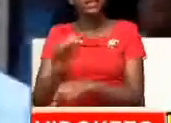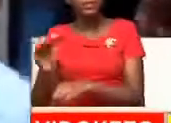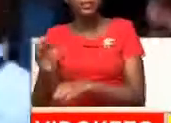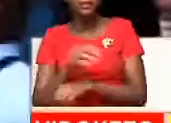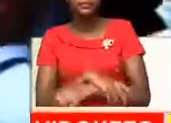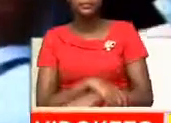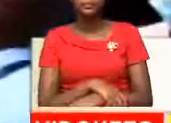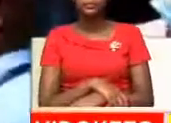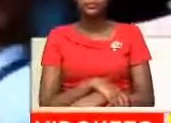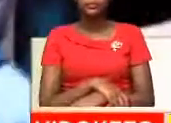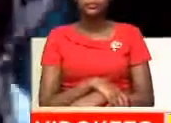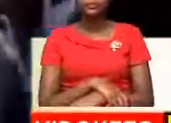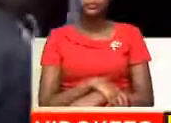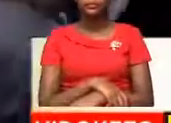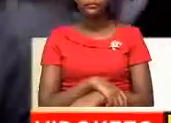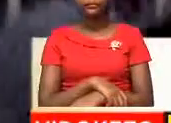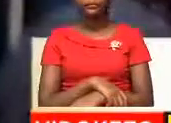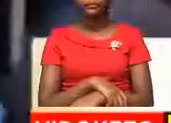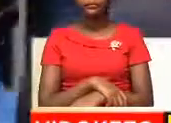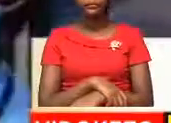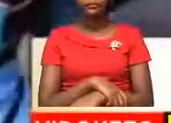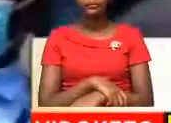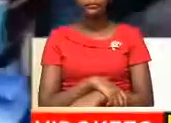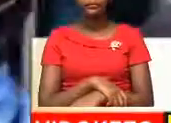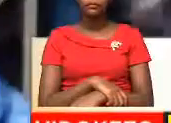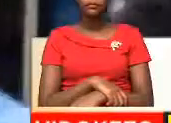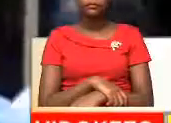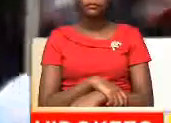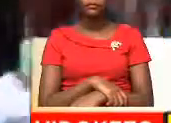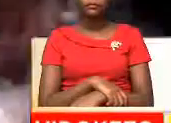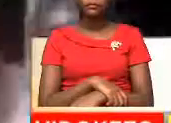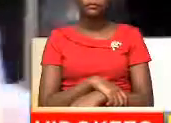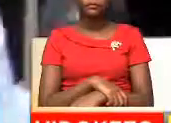kaunti ya Bungoma, nikiripotia TV 47, mimi ni Mike Kagwango.